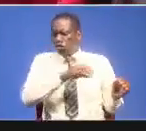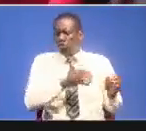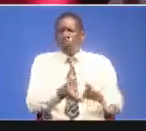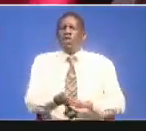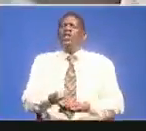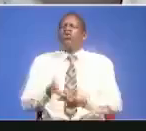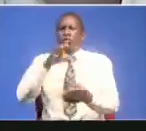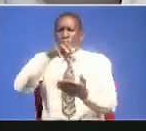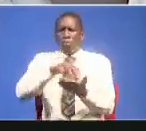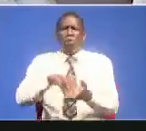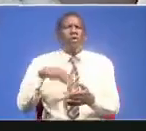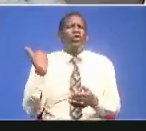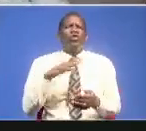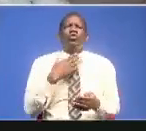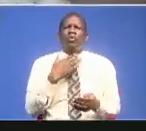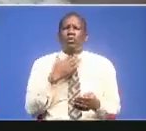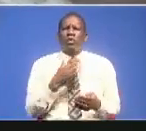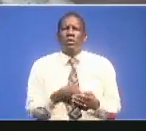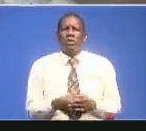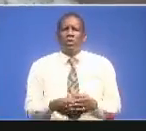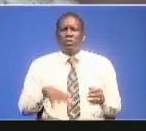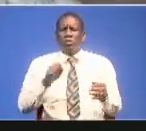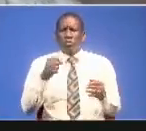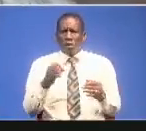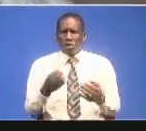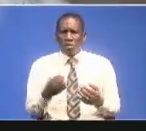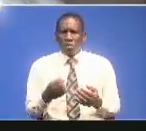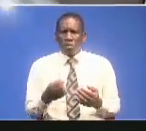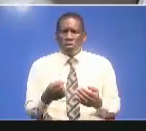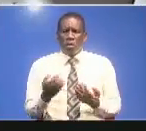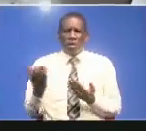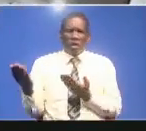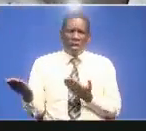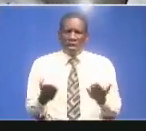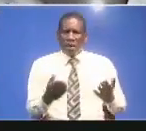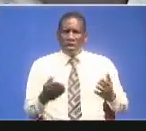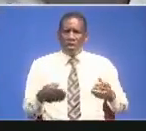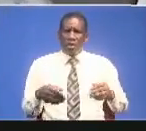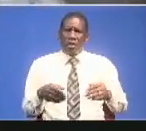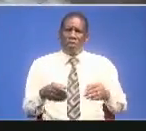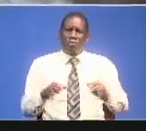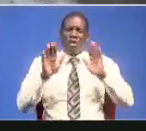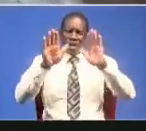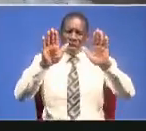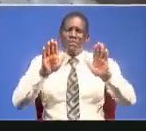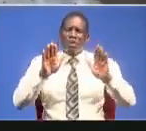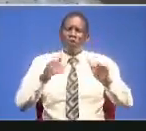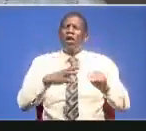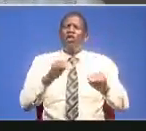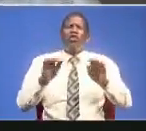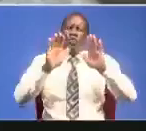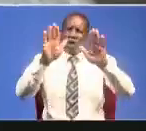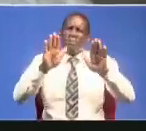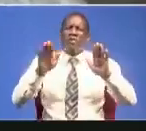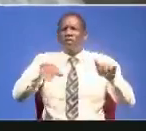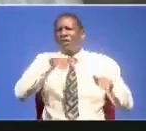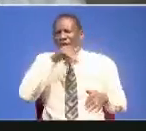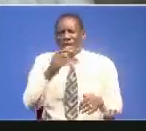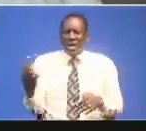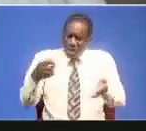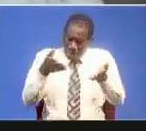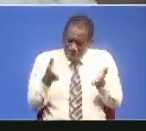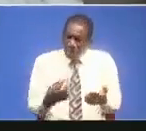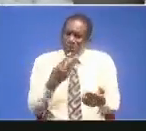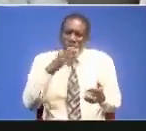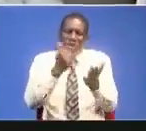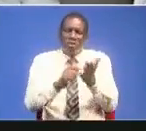Marikiti. Hatumtaki. Wacheke na pia wandai wafanyie mzee nini? Campaign. Campaign ya East Africa. Wewe kuja kwa ground